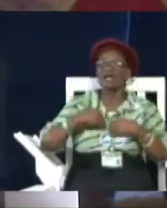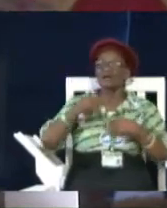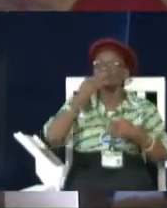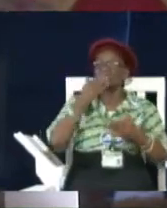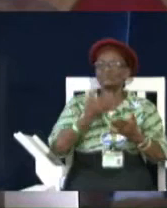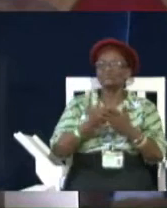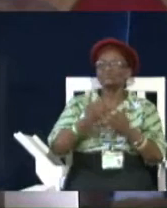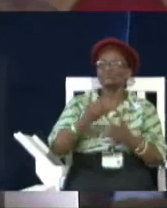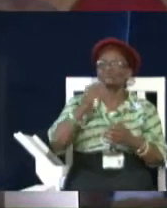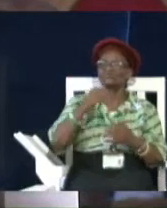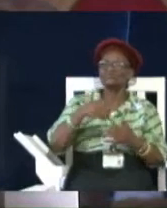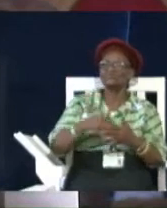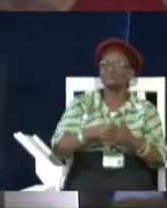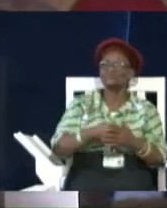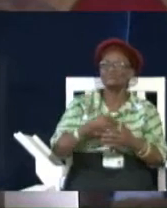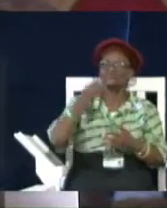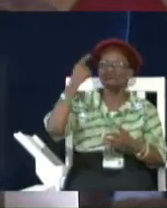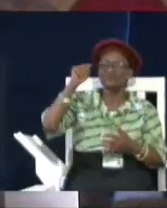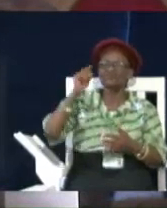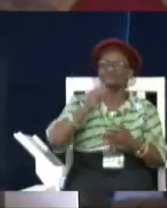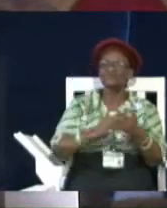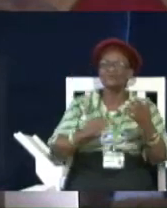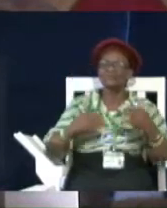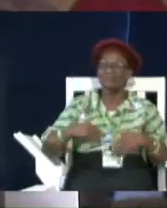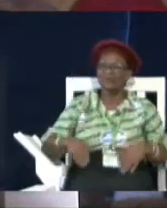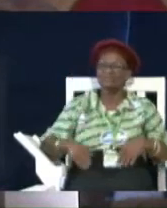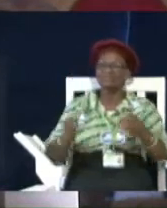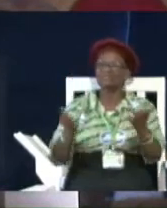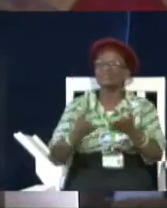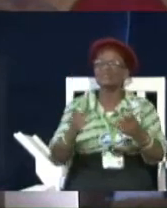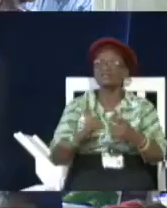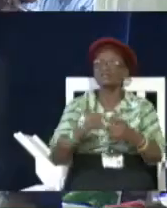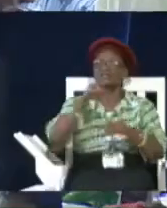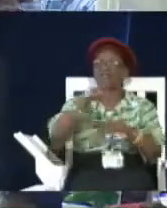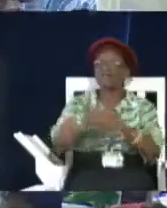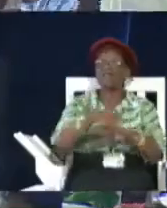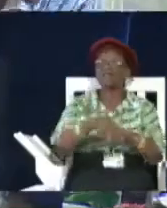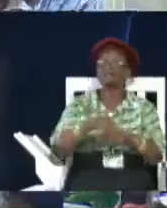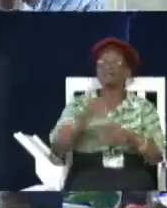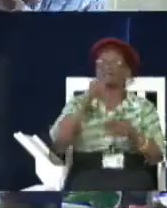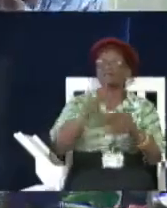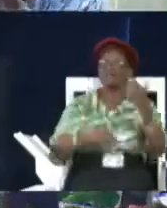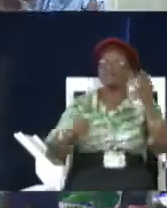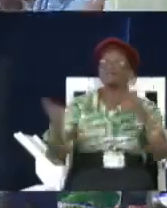tonight. What you have come for, you will get.